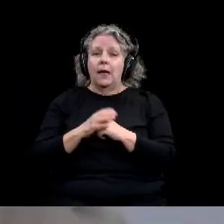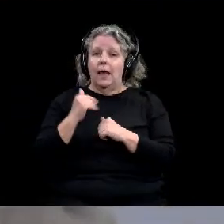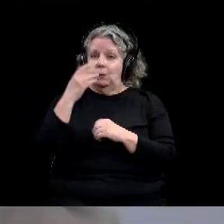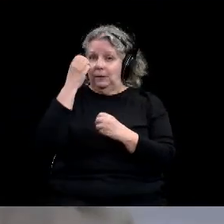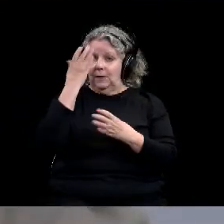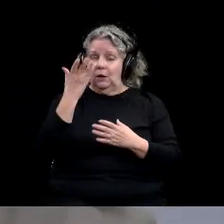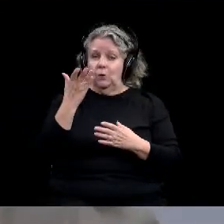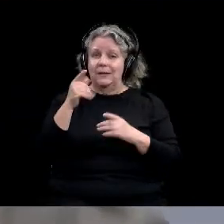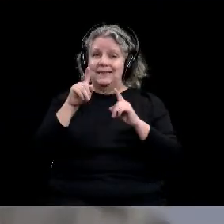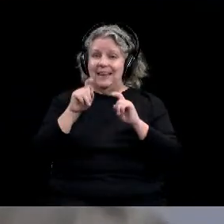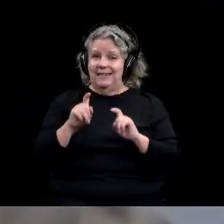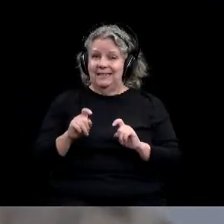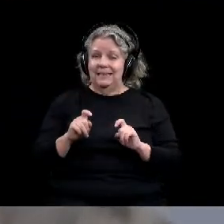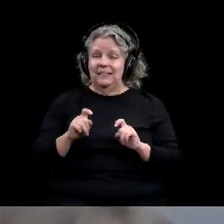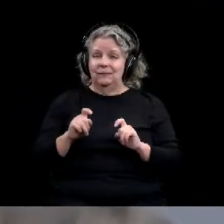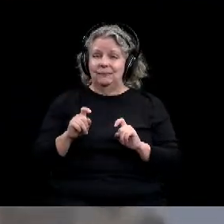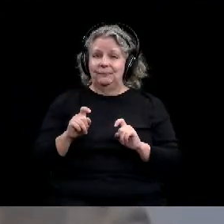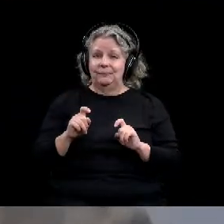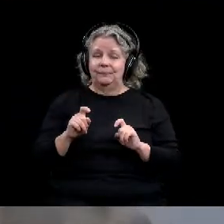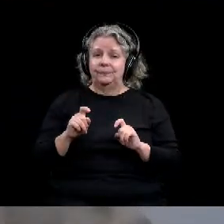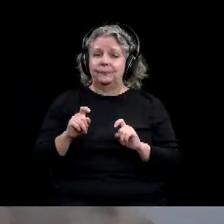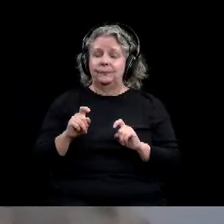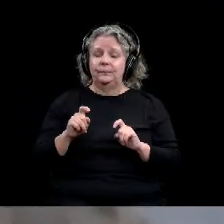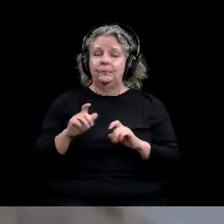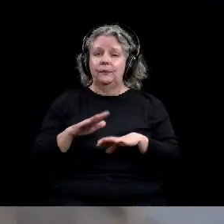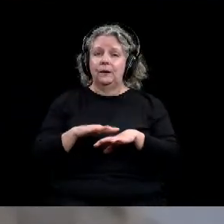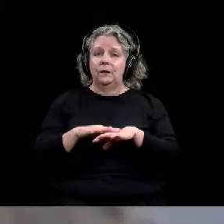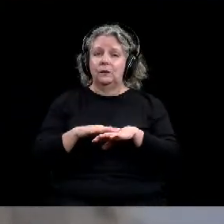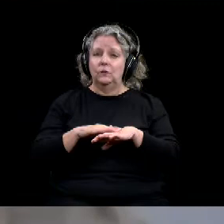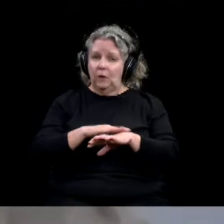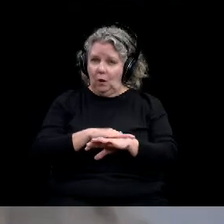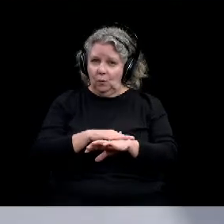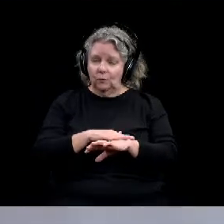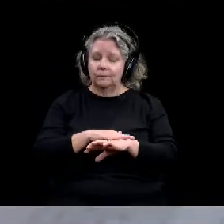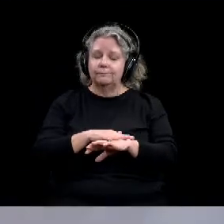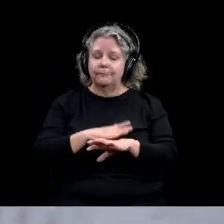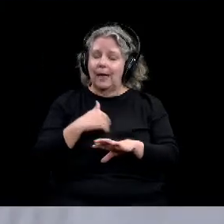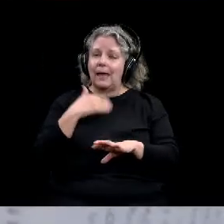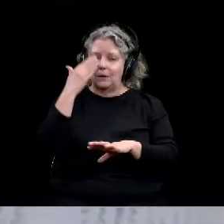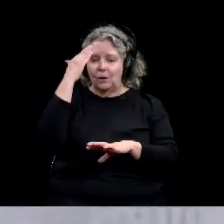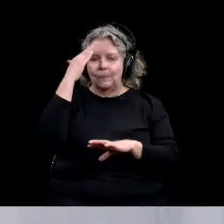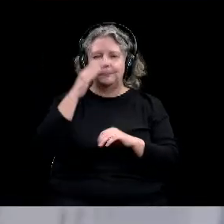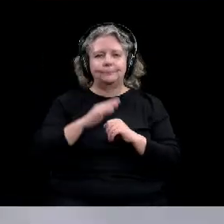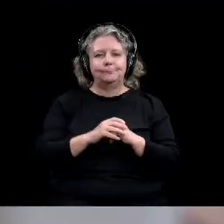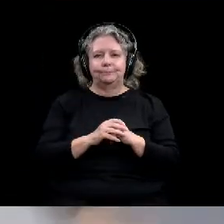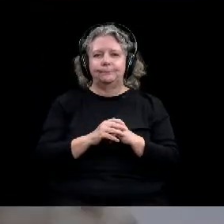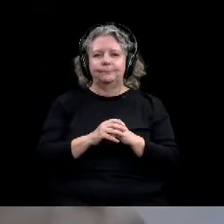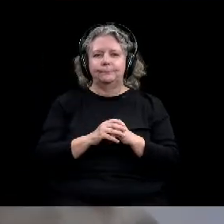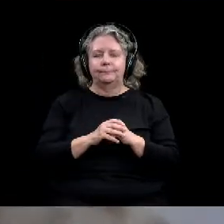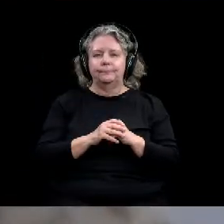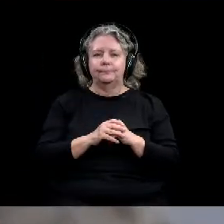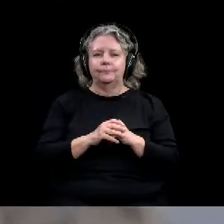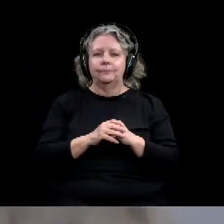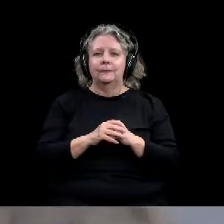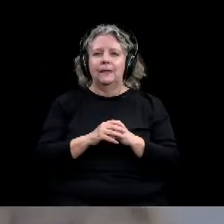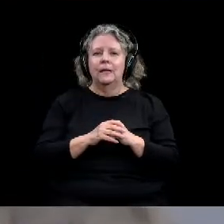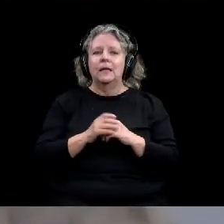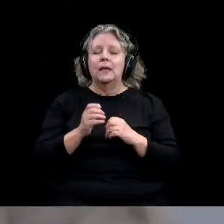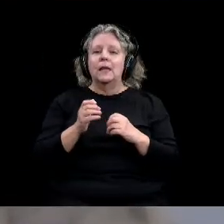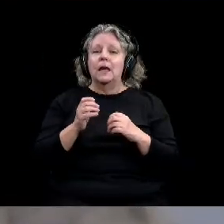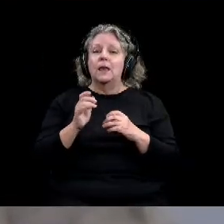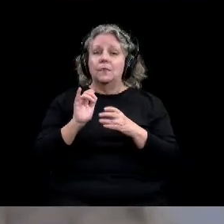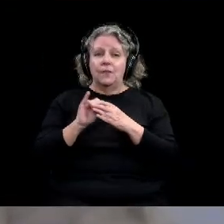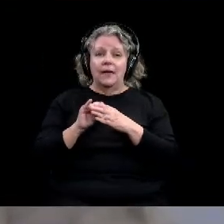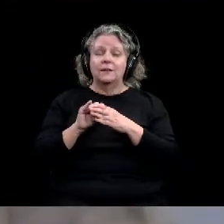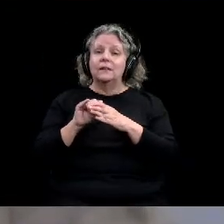slowed. I know for a fact that it has kept people from being exposed that might have been otherwise, where meetings were